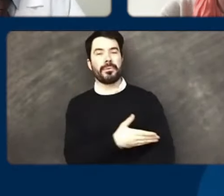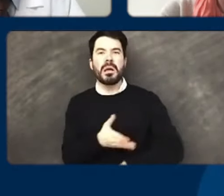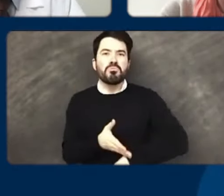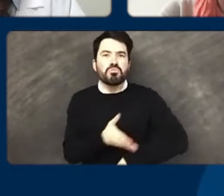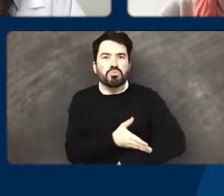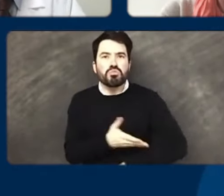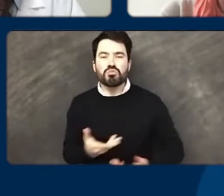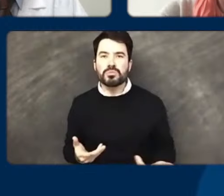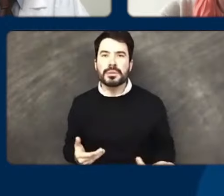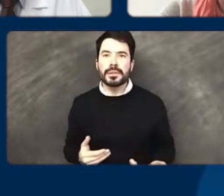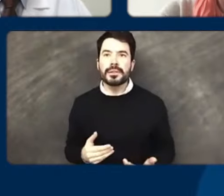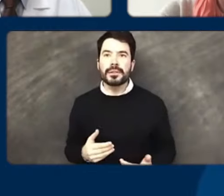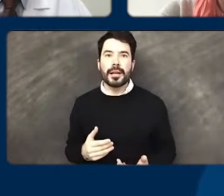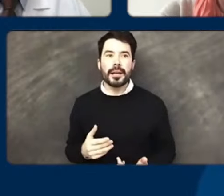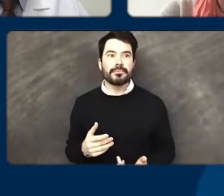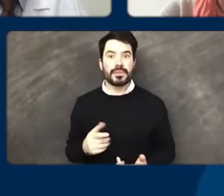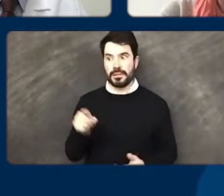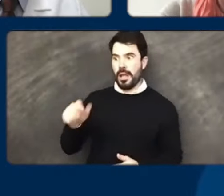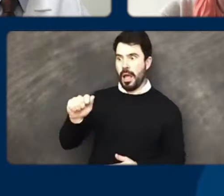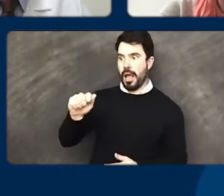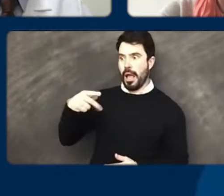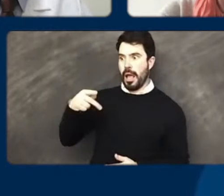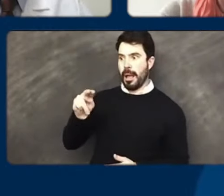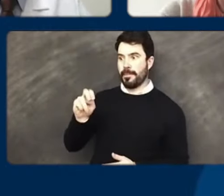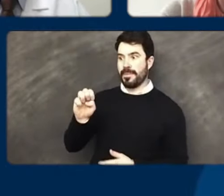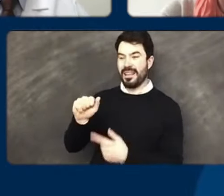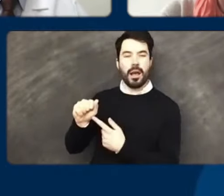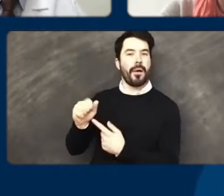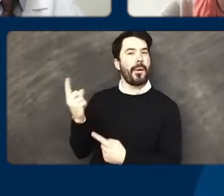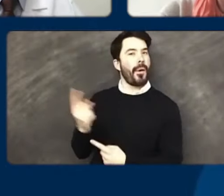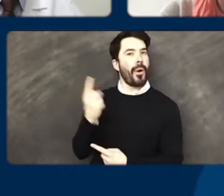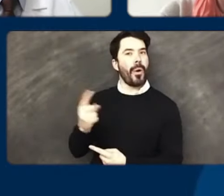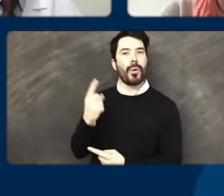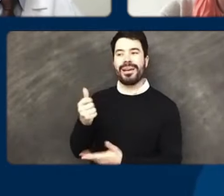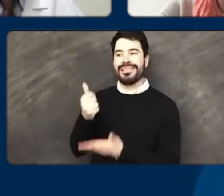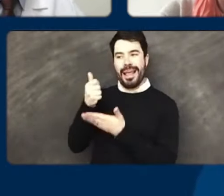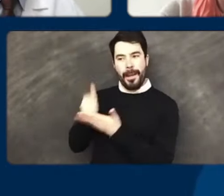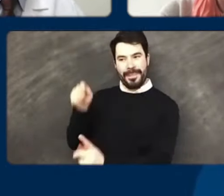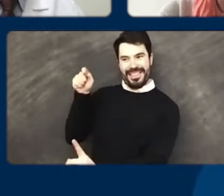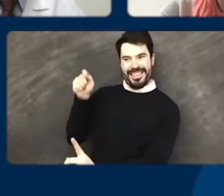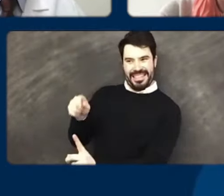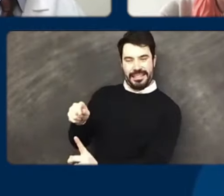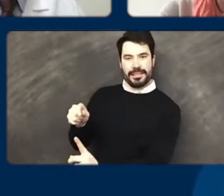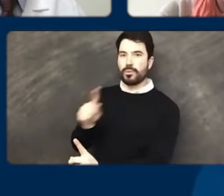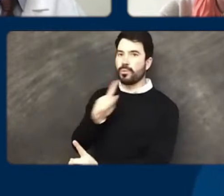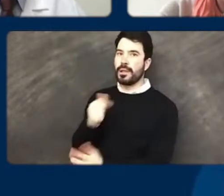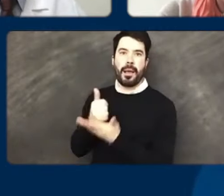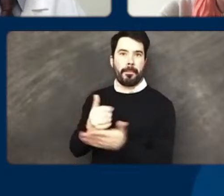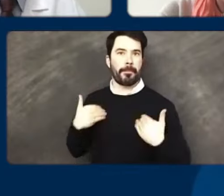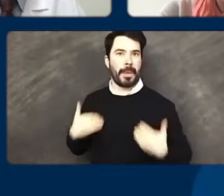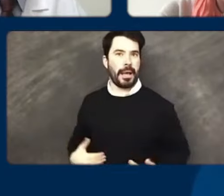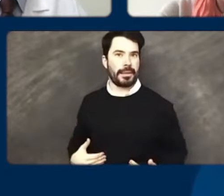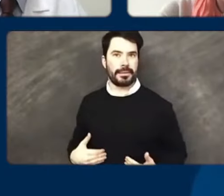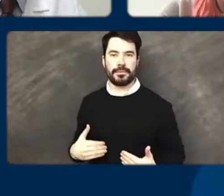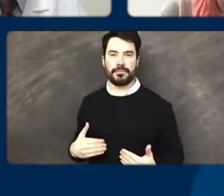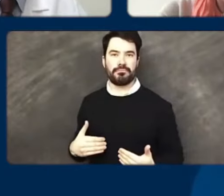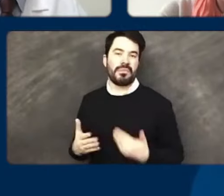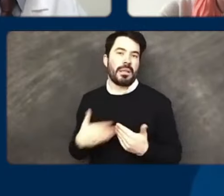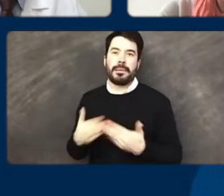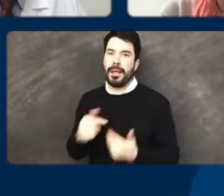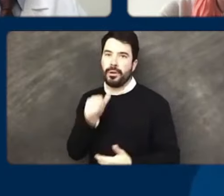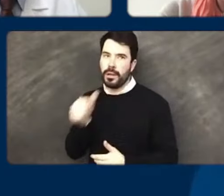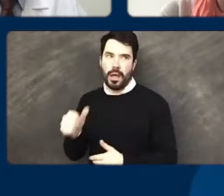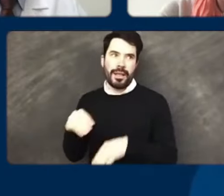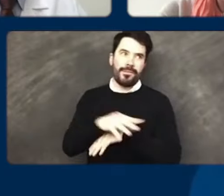whether it affects your blood pressure or not. So I always screen people for sleep apnea. And signs of sleep apnea are